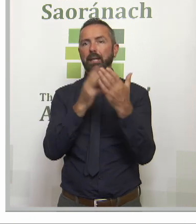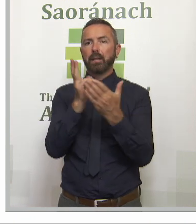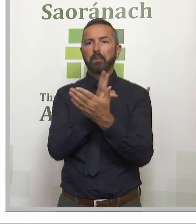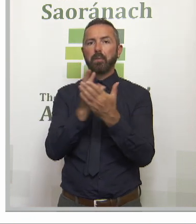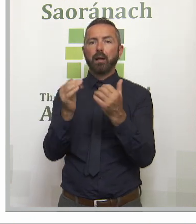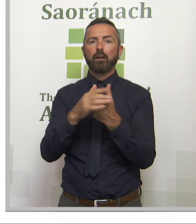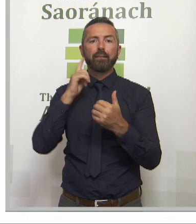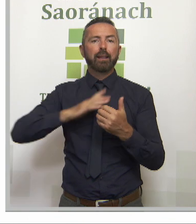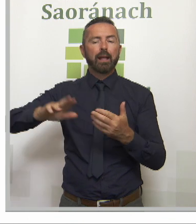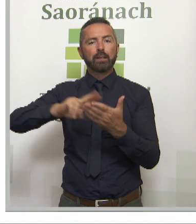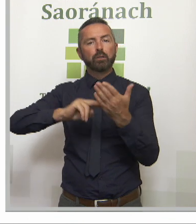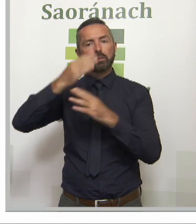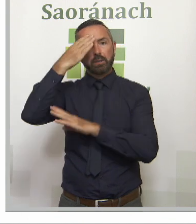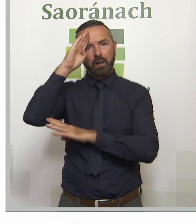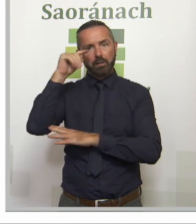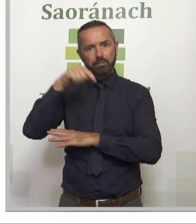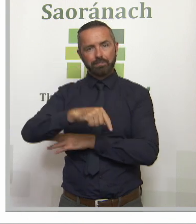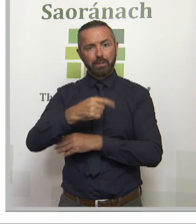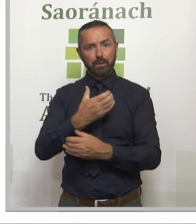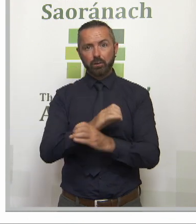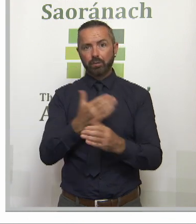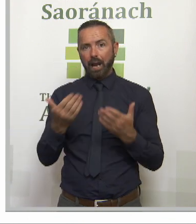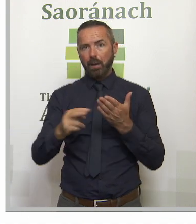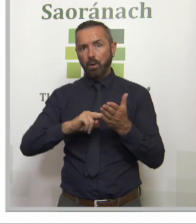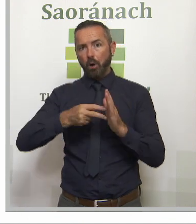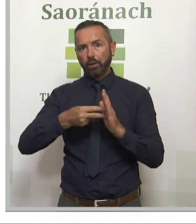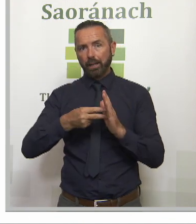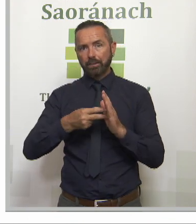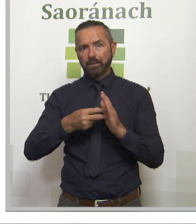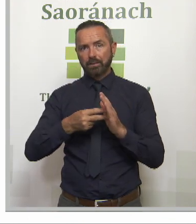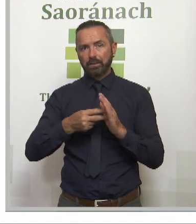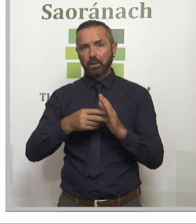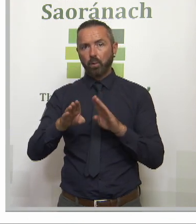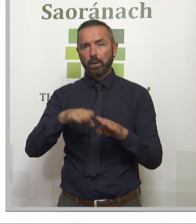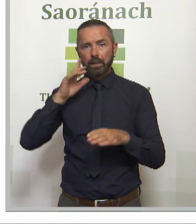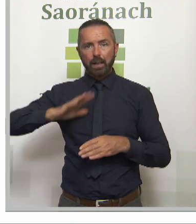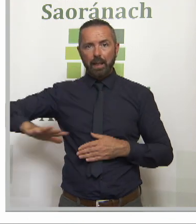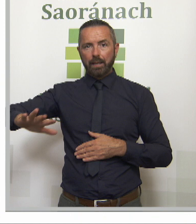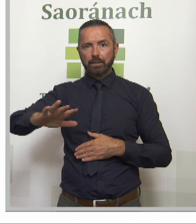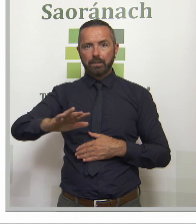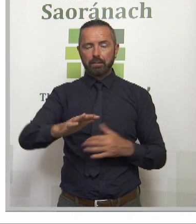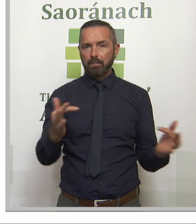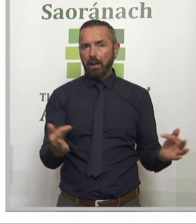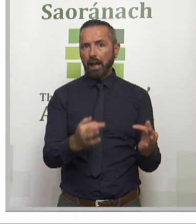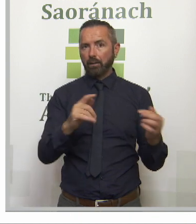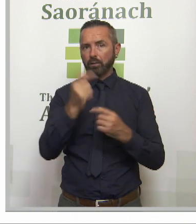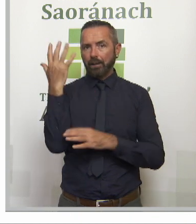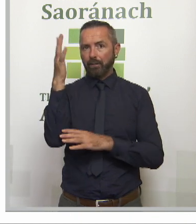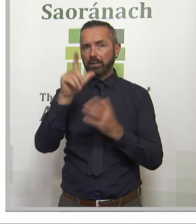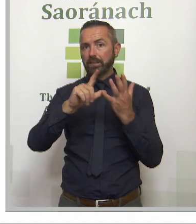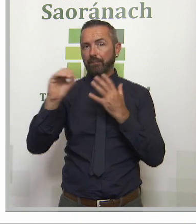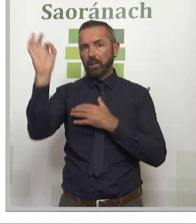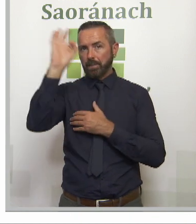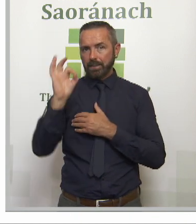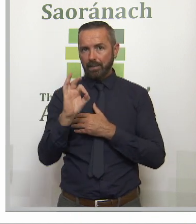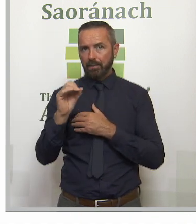Ireland, how this country of ours is organised in terms of land. So agriculture and forestry is about more than 70% of